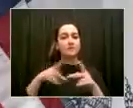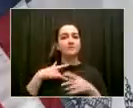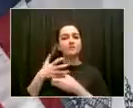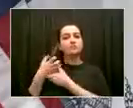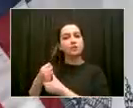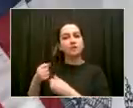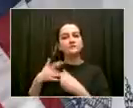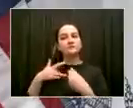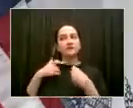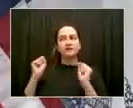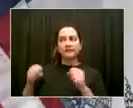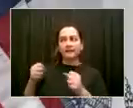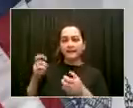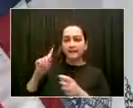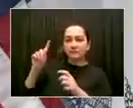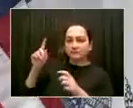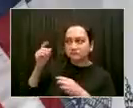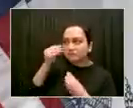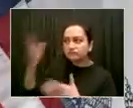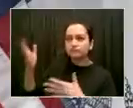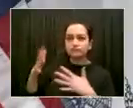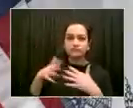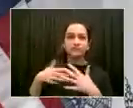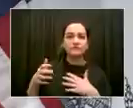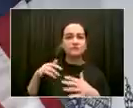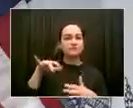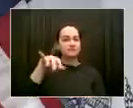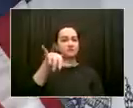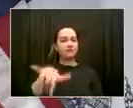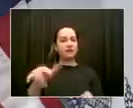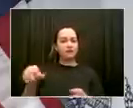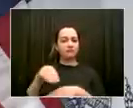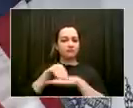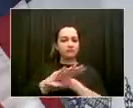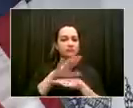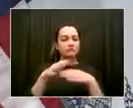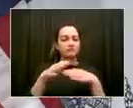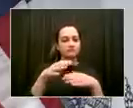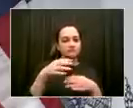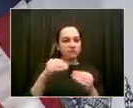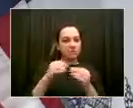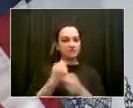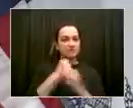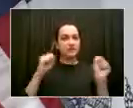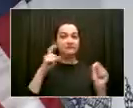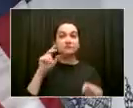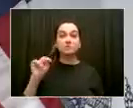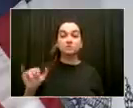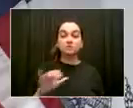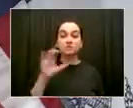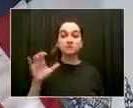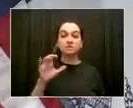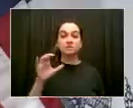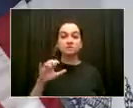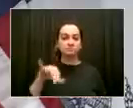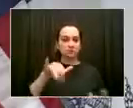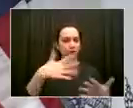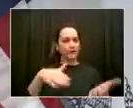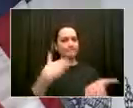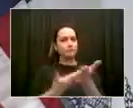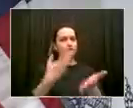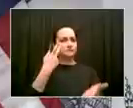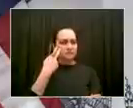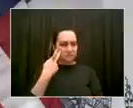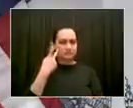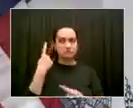This is a big piece of how we come back this year. We're going to write a comeback story for the ages here in New York City in